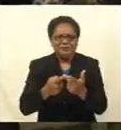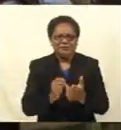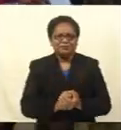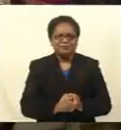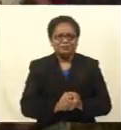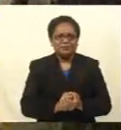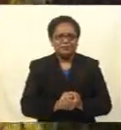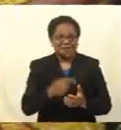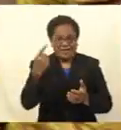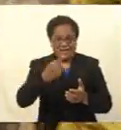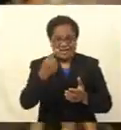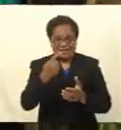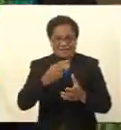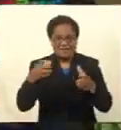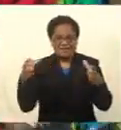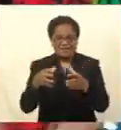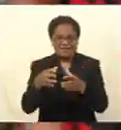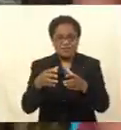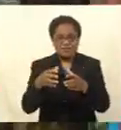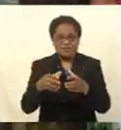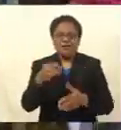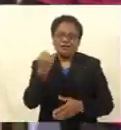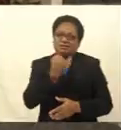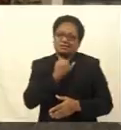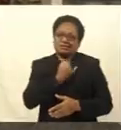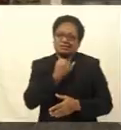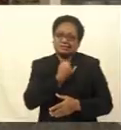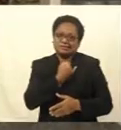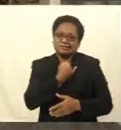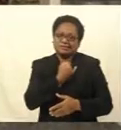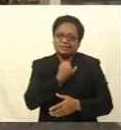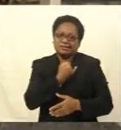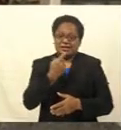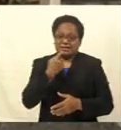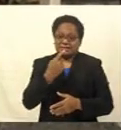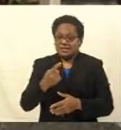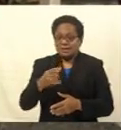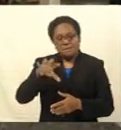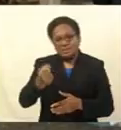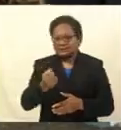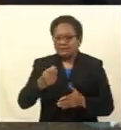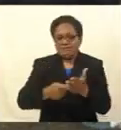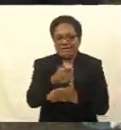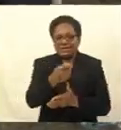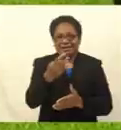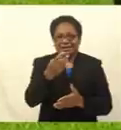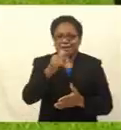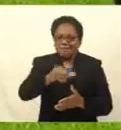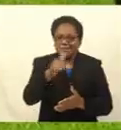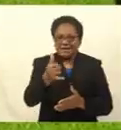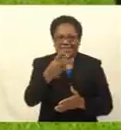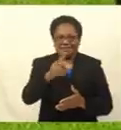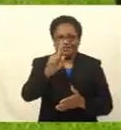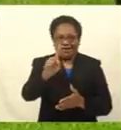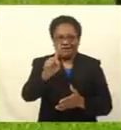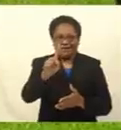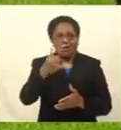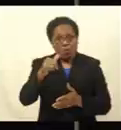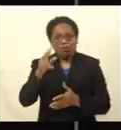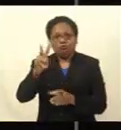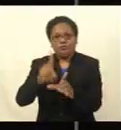All accused pleaded guilty and have until May 31st to pay their fines or spend 2 months behind bars.